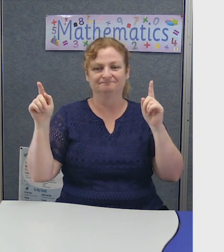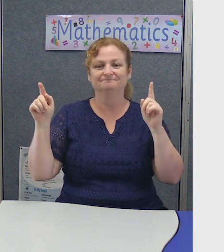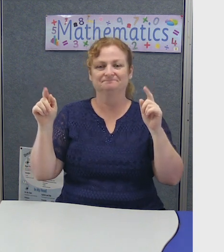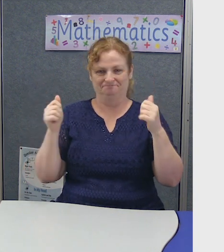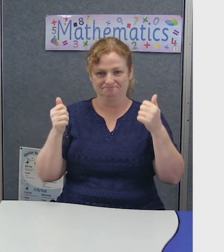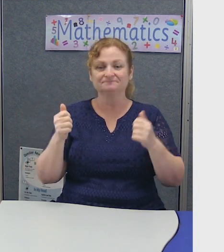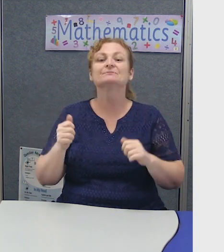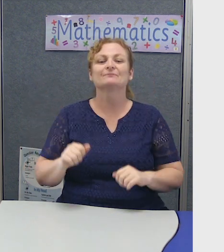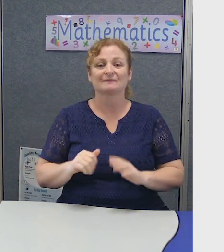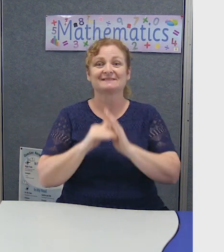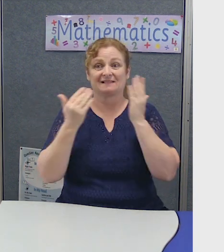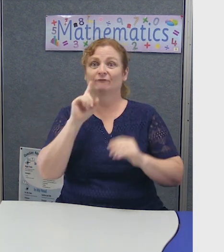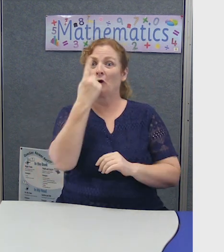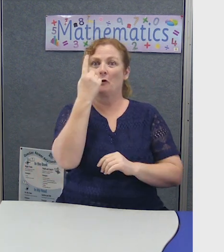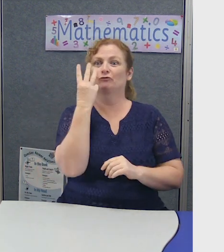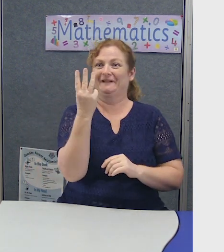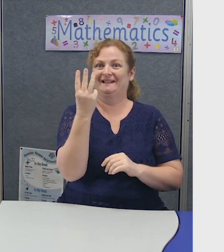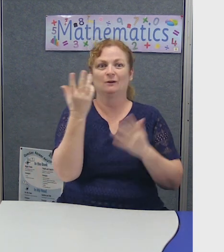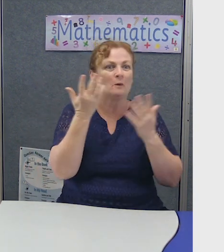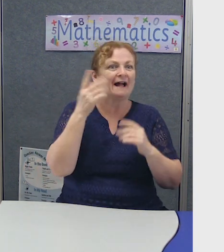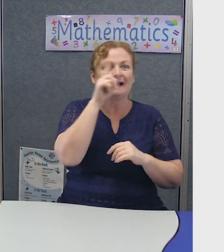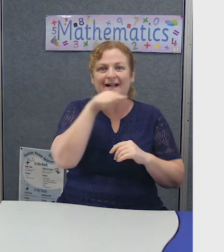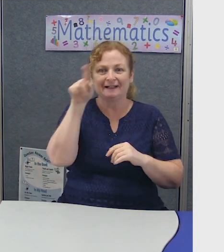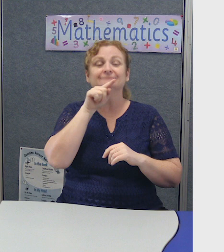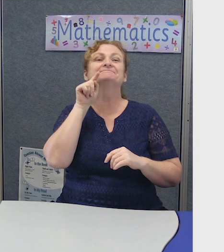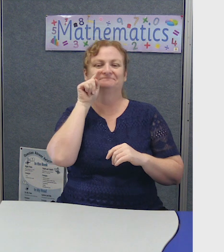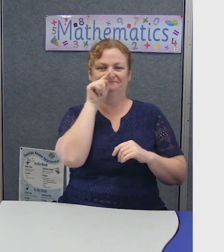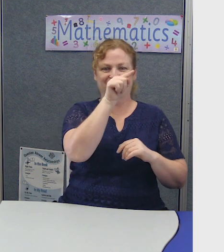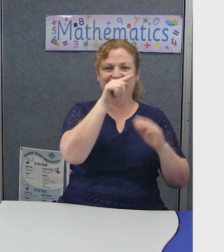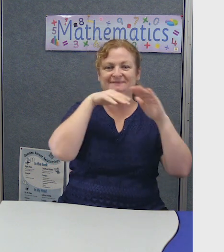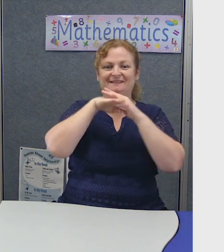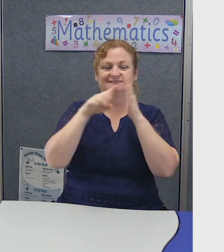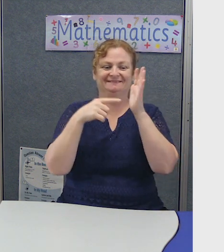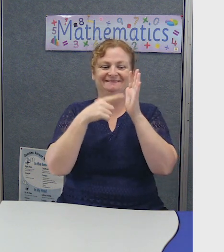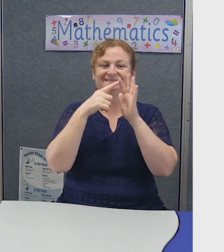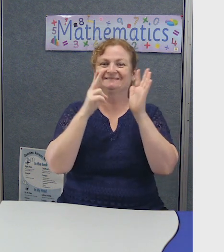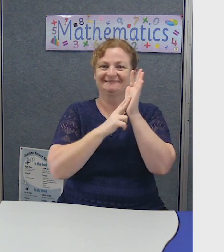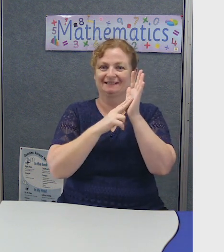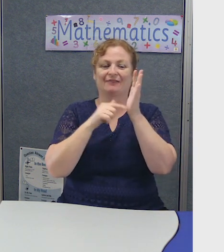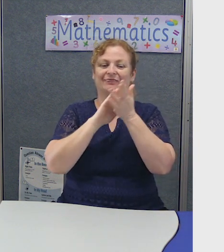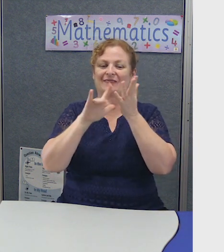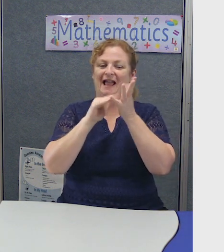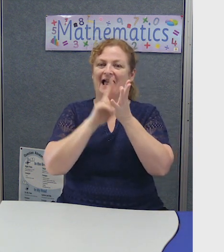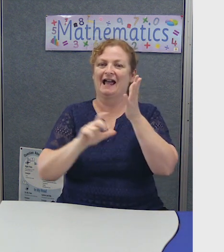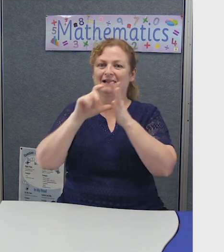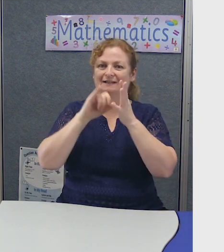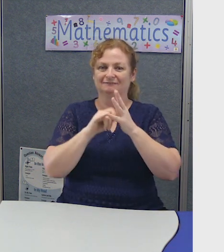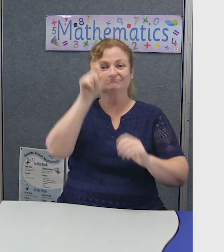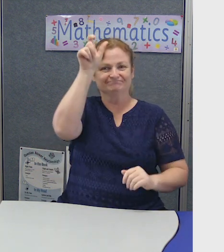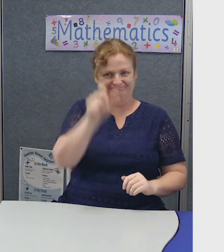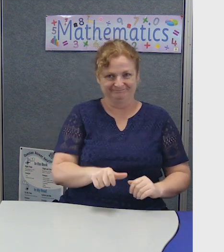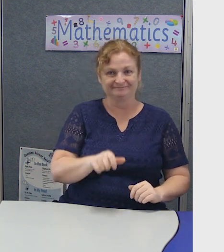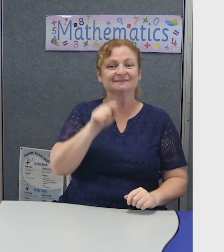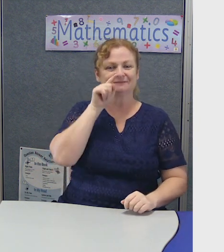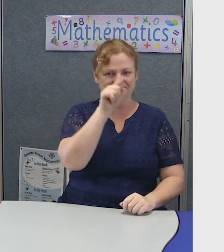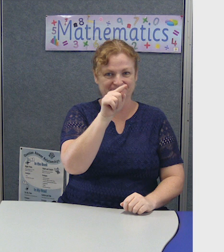The first digit, 3, is in the place value position of 10,000. So it has a